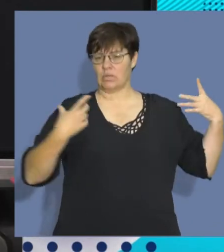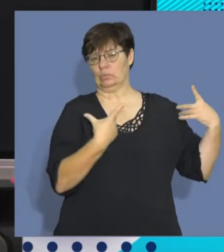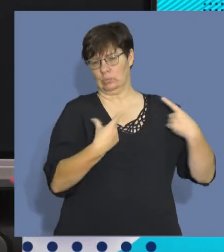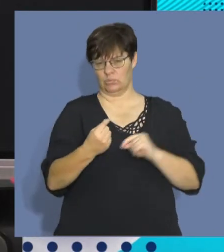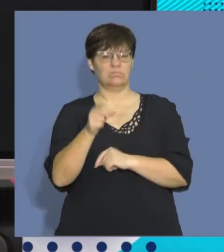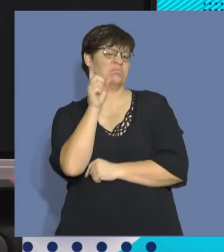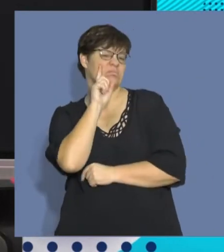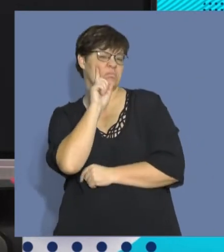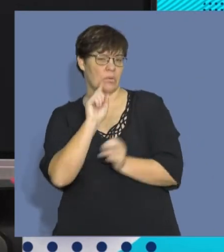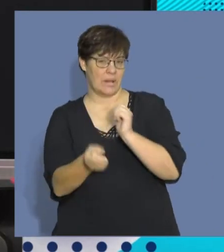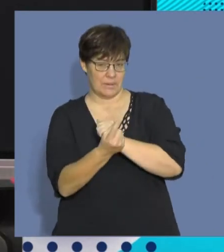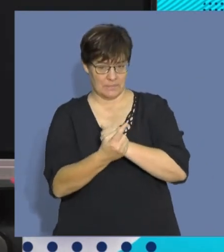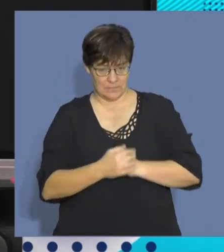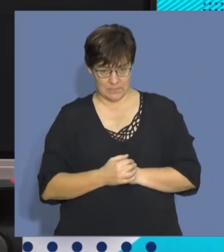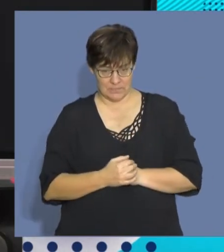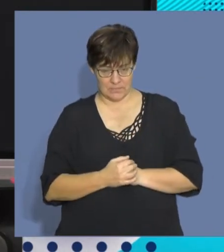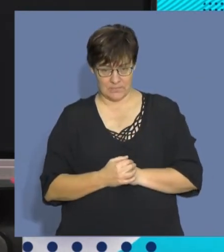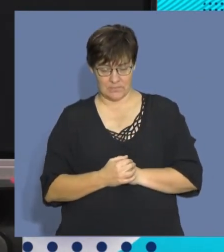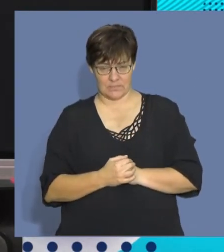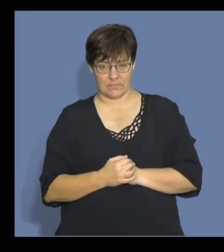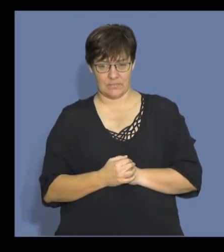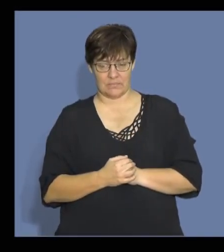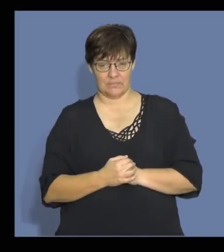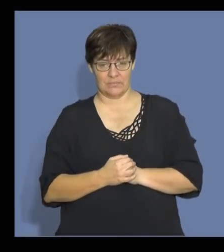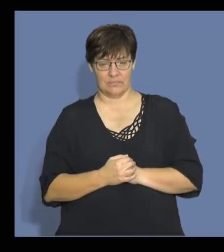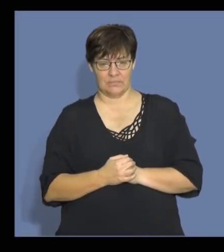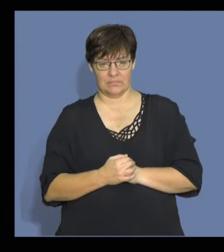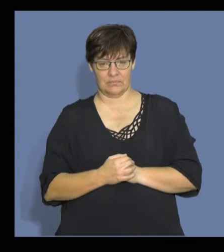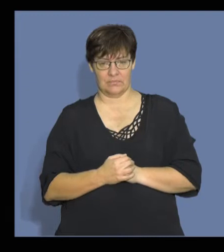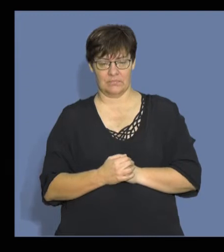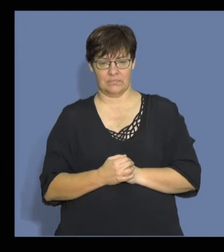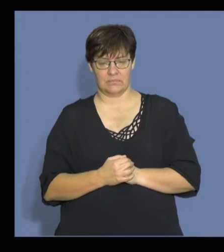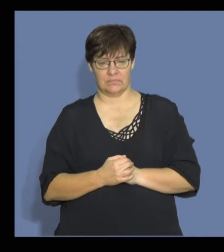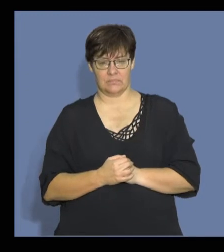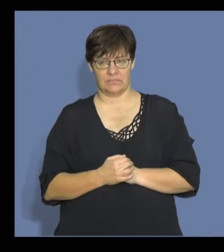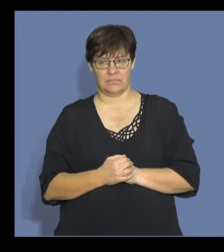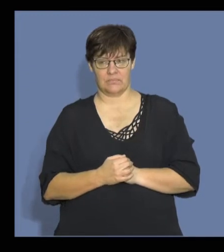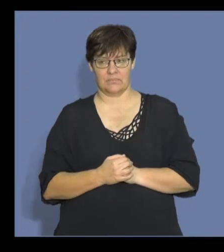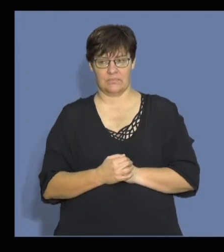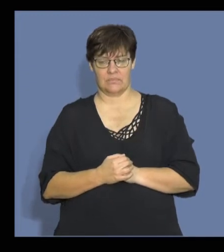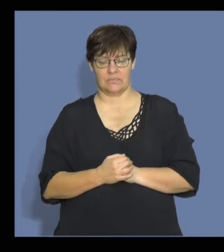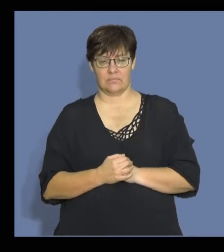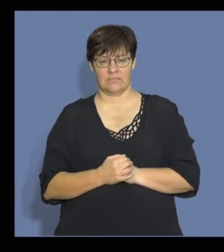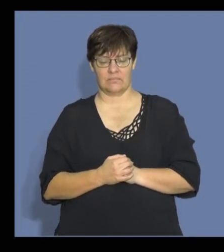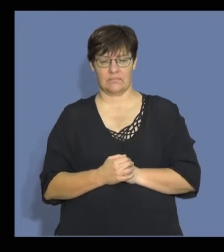start and let's just see where that goes. All right, so I'm going to put